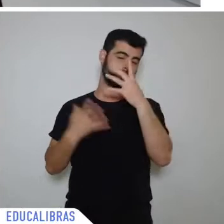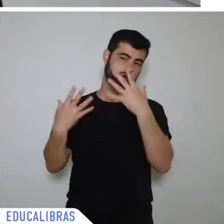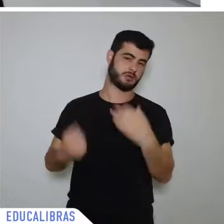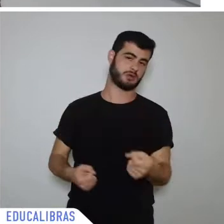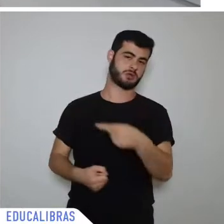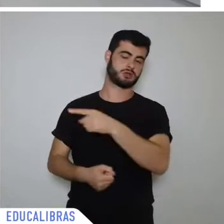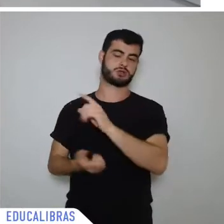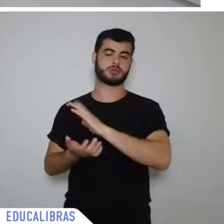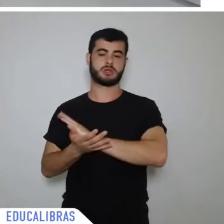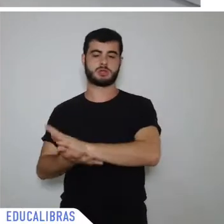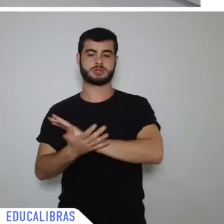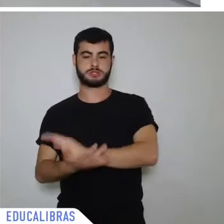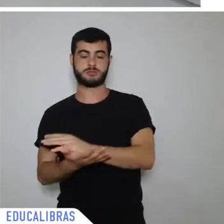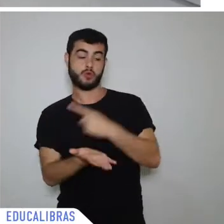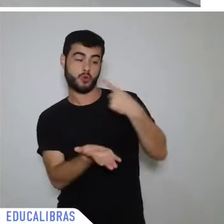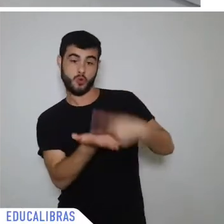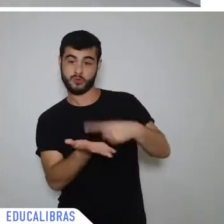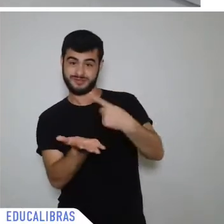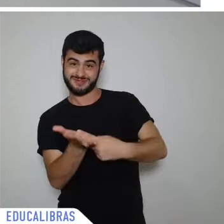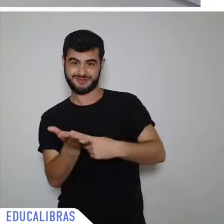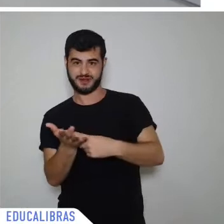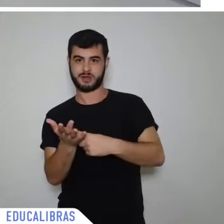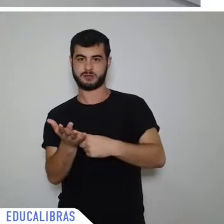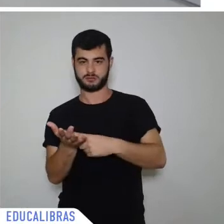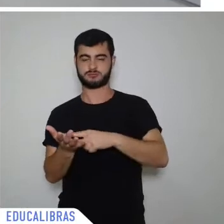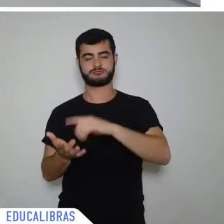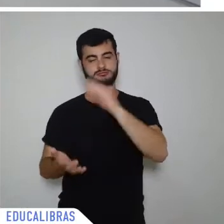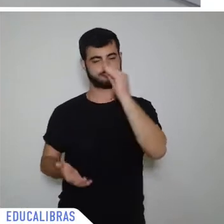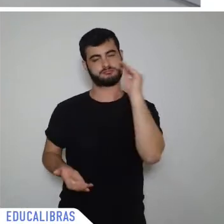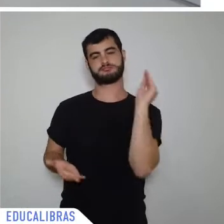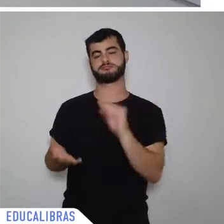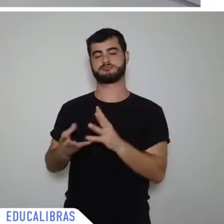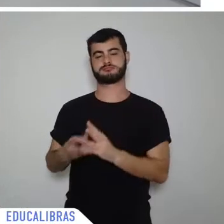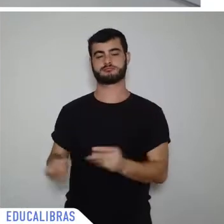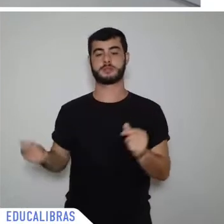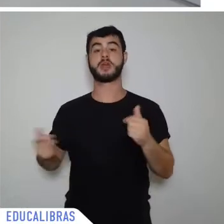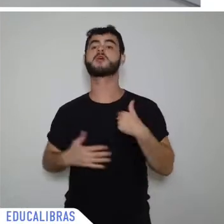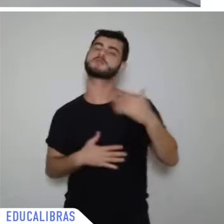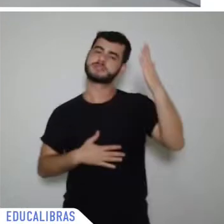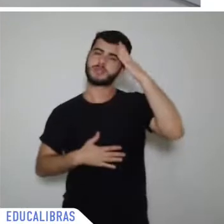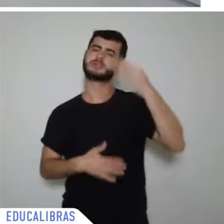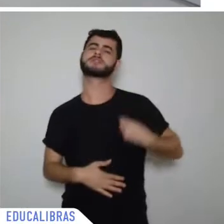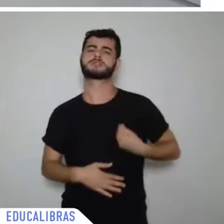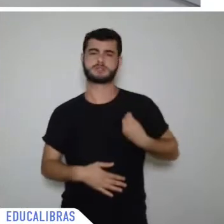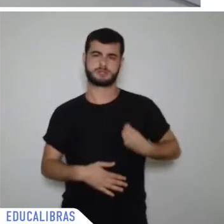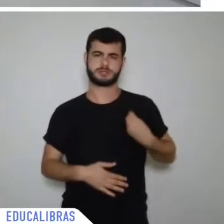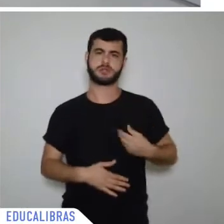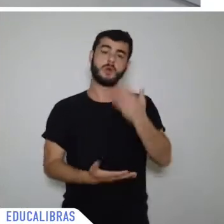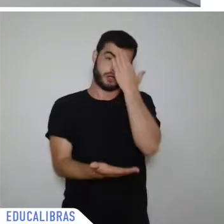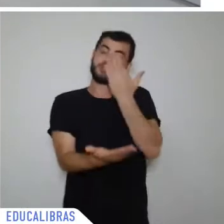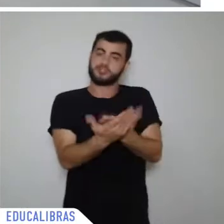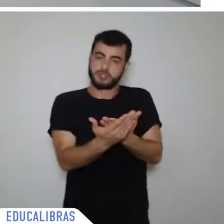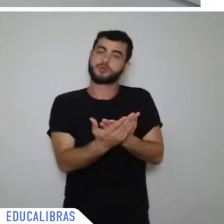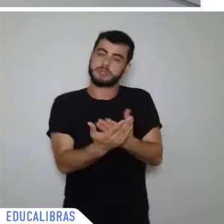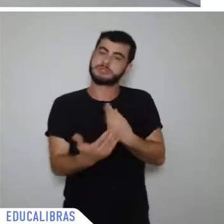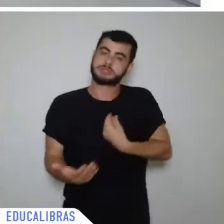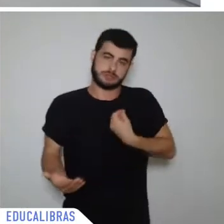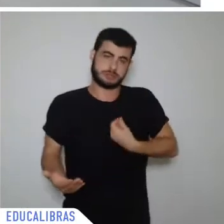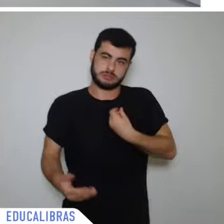not sign up to chauvinism. So all white people who don't believe in